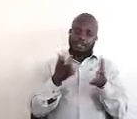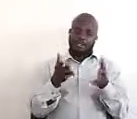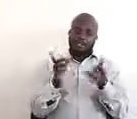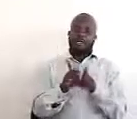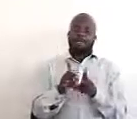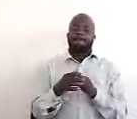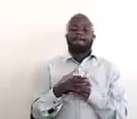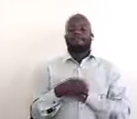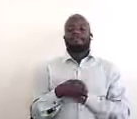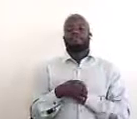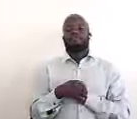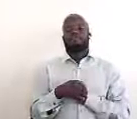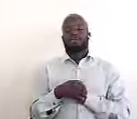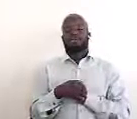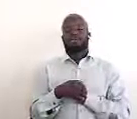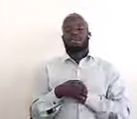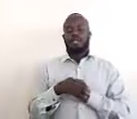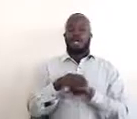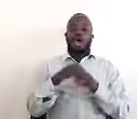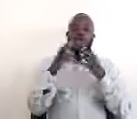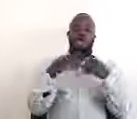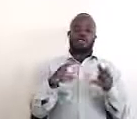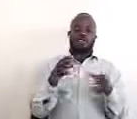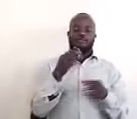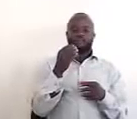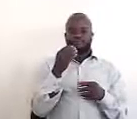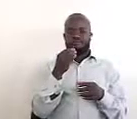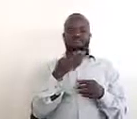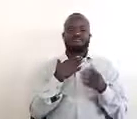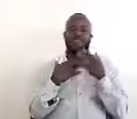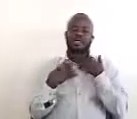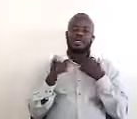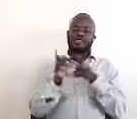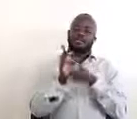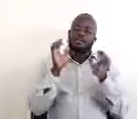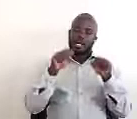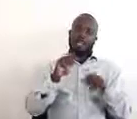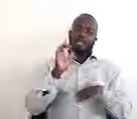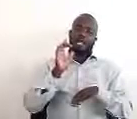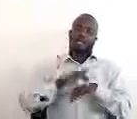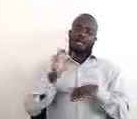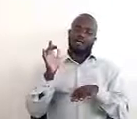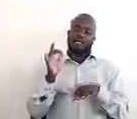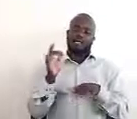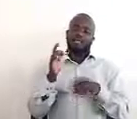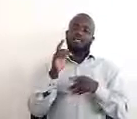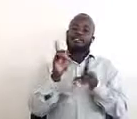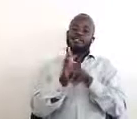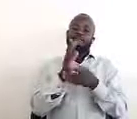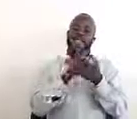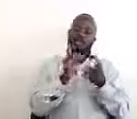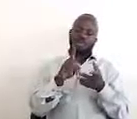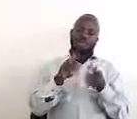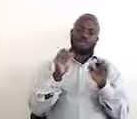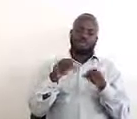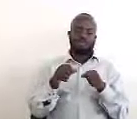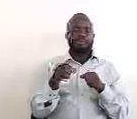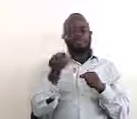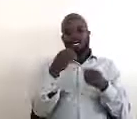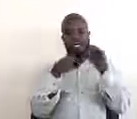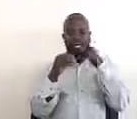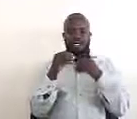of meds. And so loss of appetite can also be a side effect, and someone's more likely